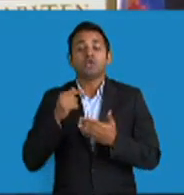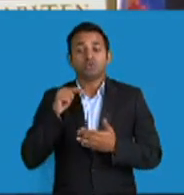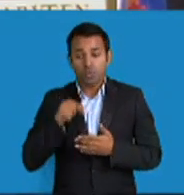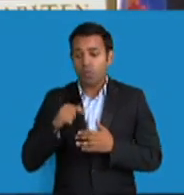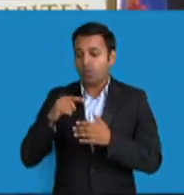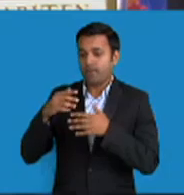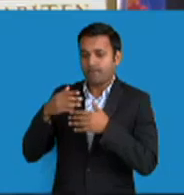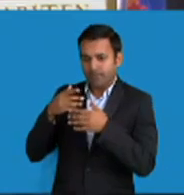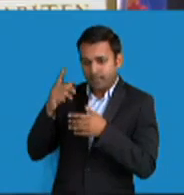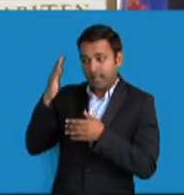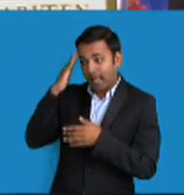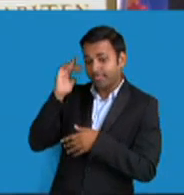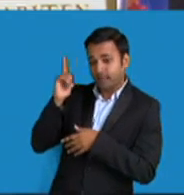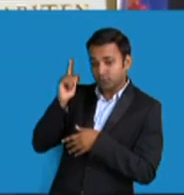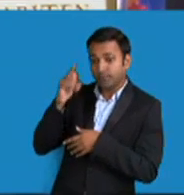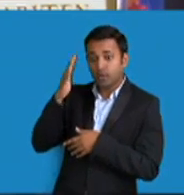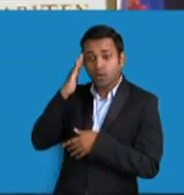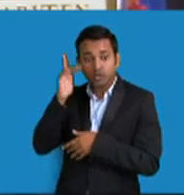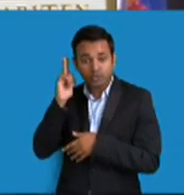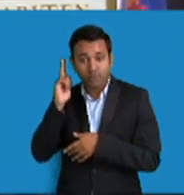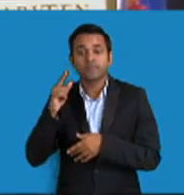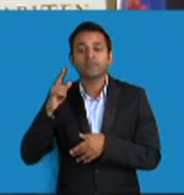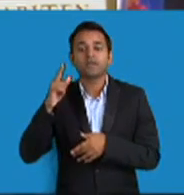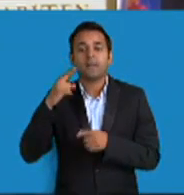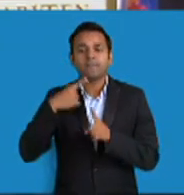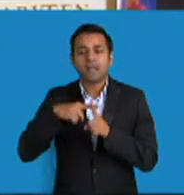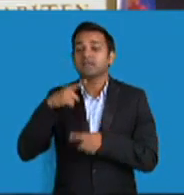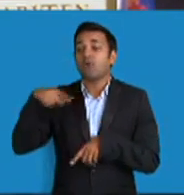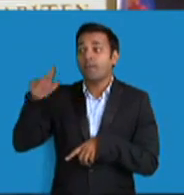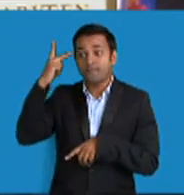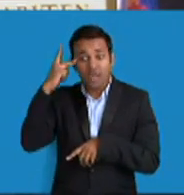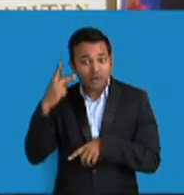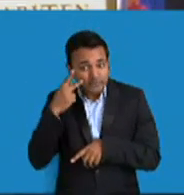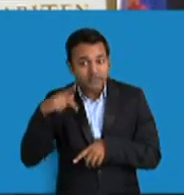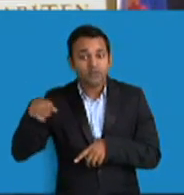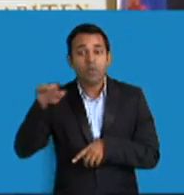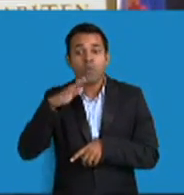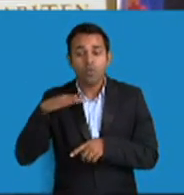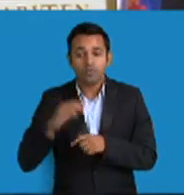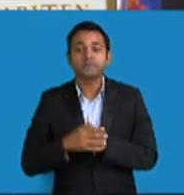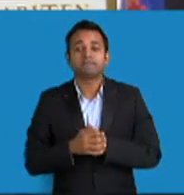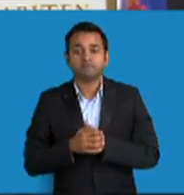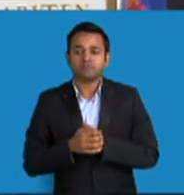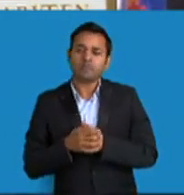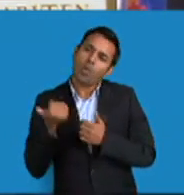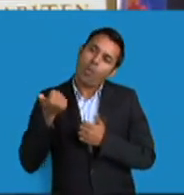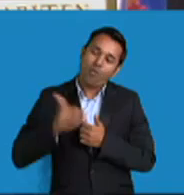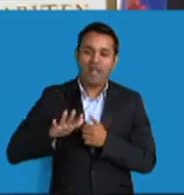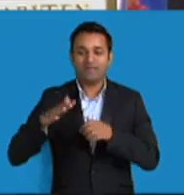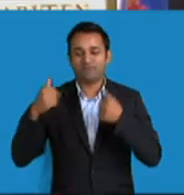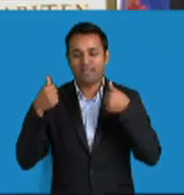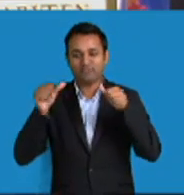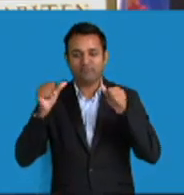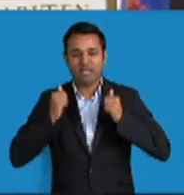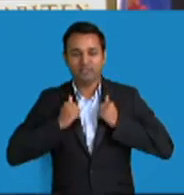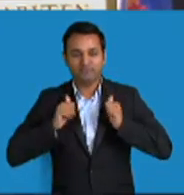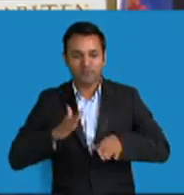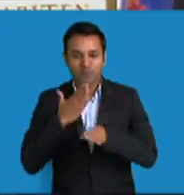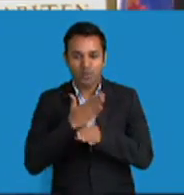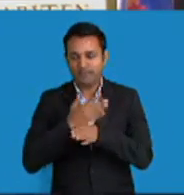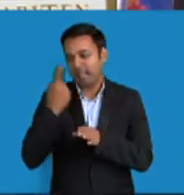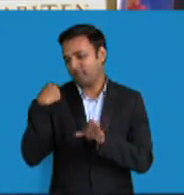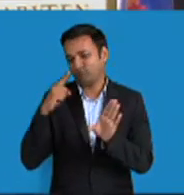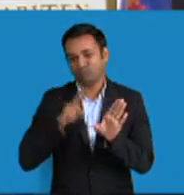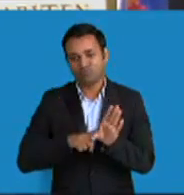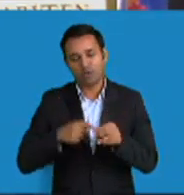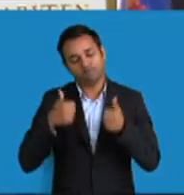teachers, parents, we were able to finish our school calendar year by end of November, and we were able to get the results